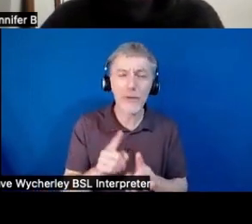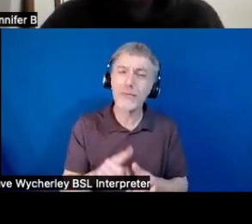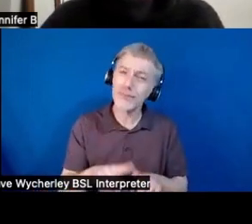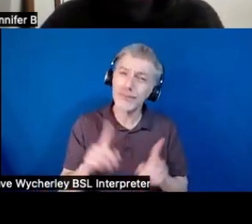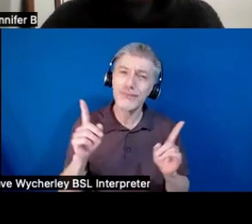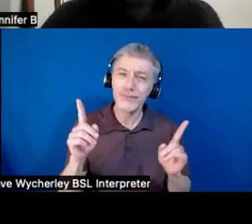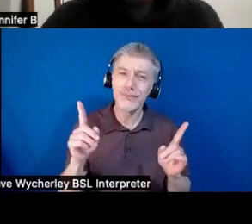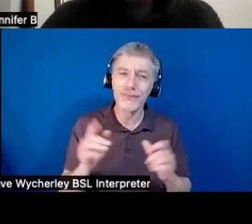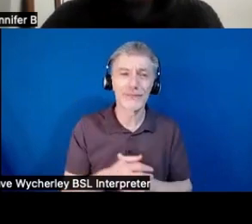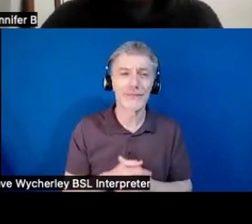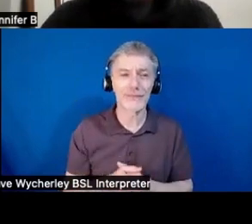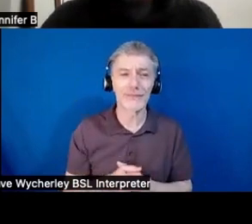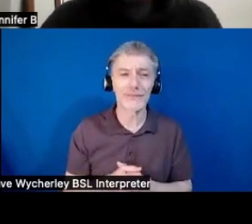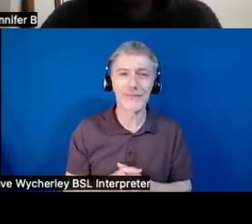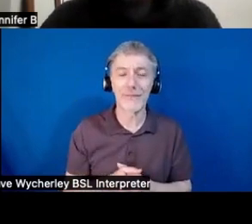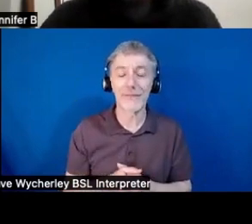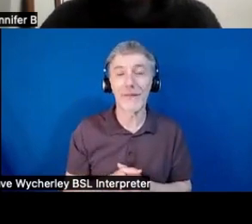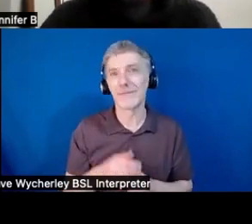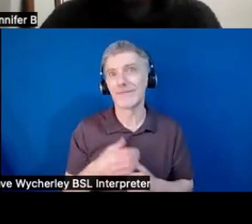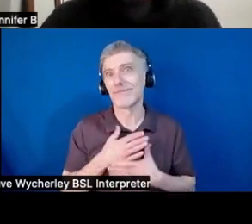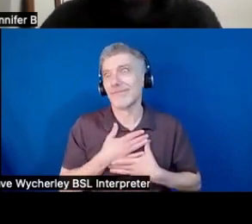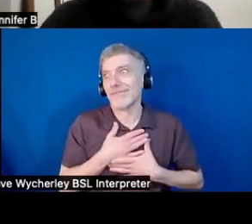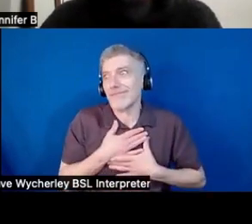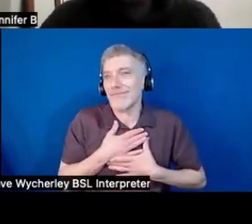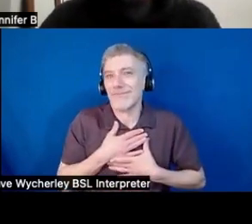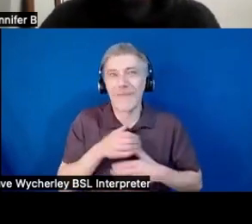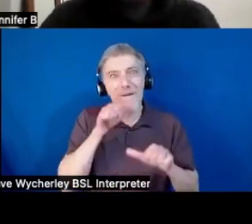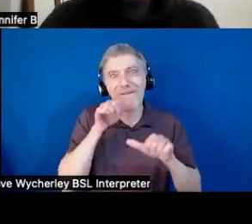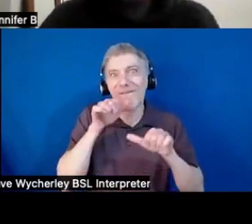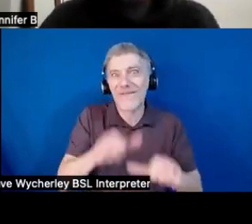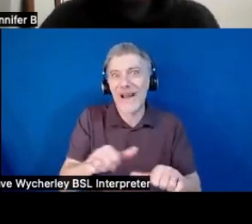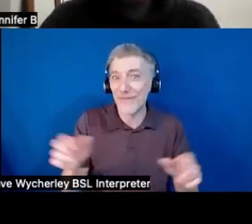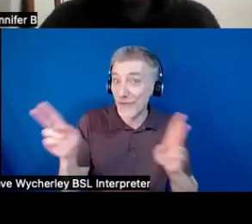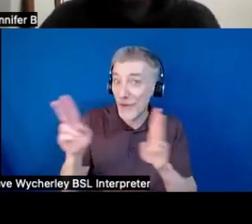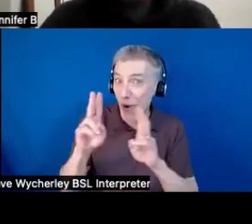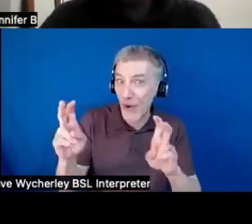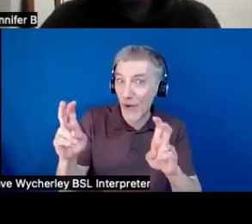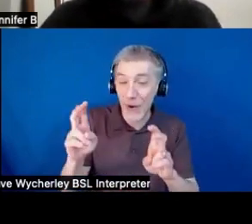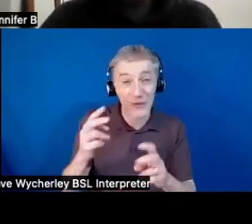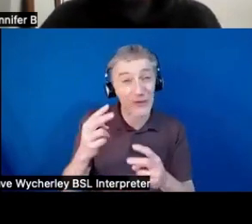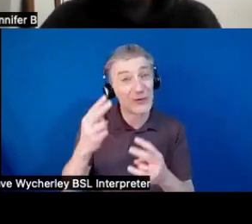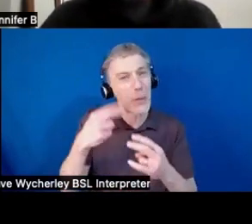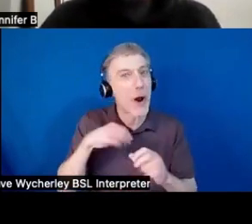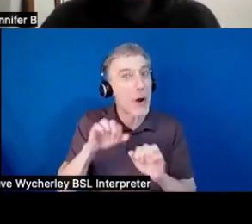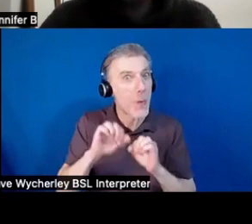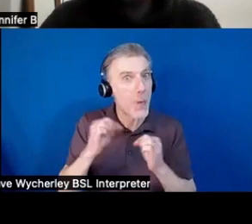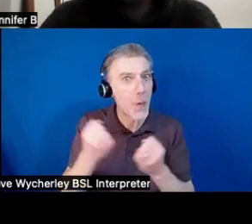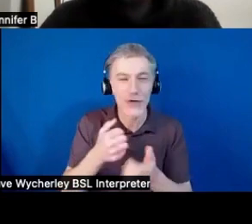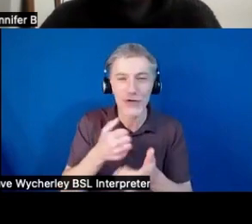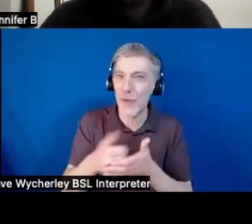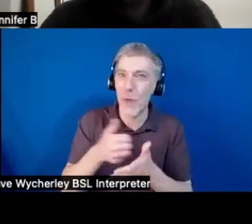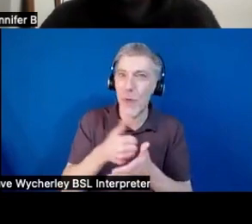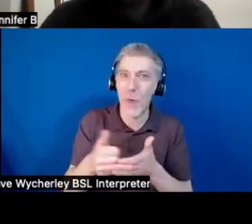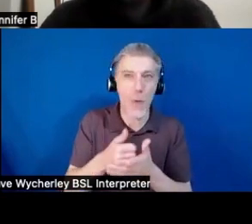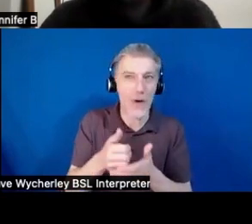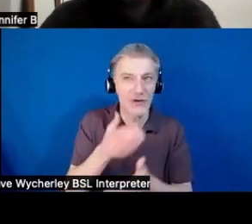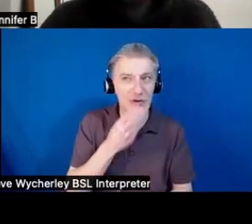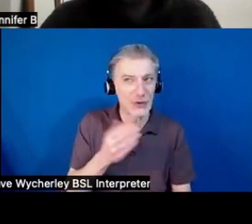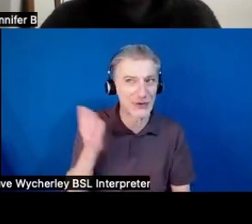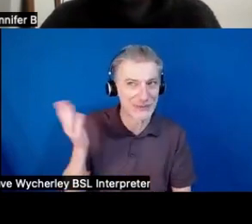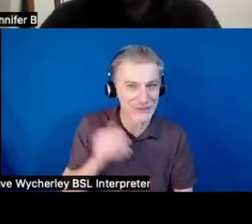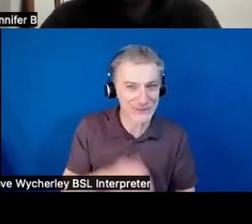Which feeds very much into one of my favorite quotes that anyone that's been to any workshop with me before on writing will probably have heard